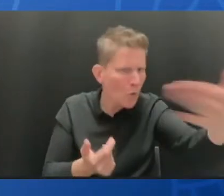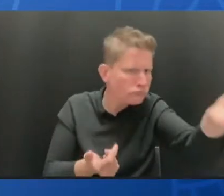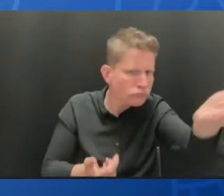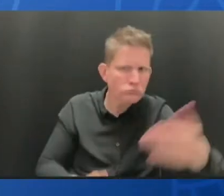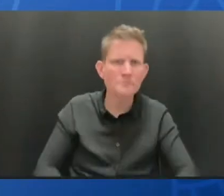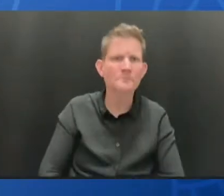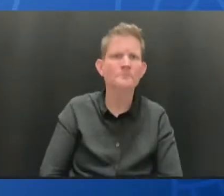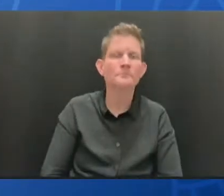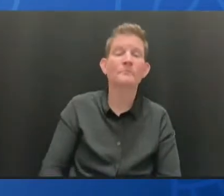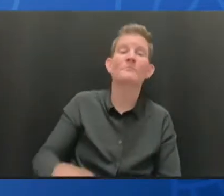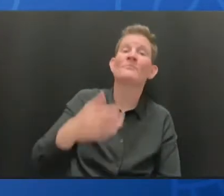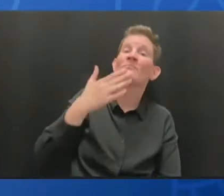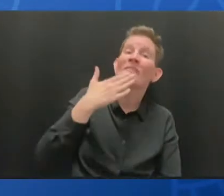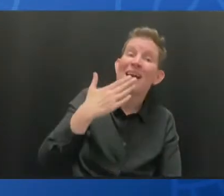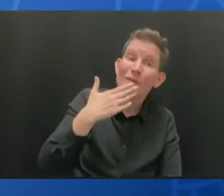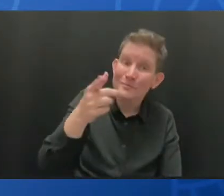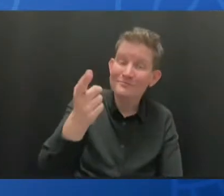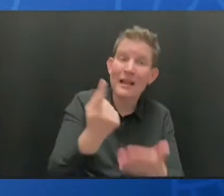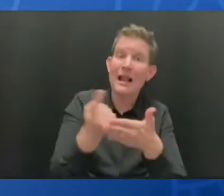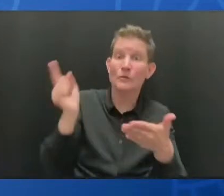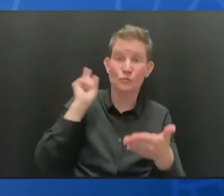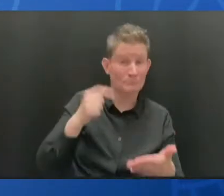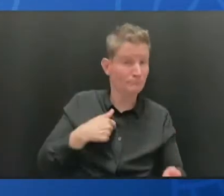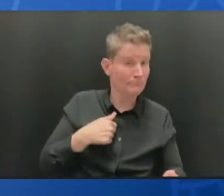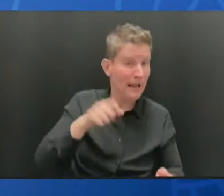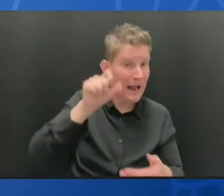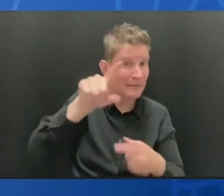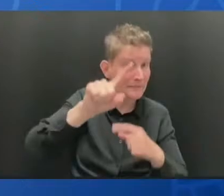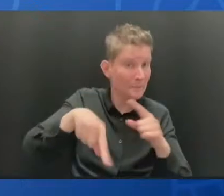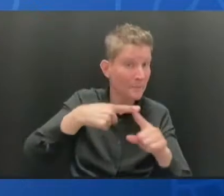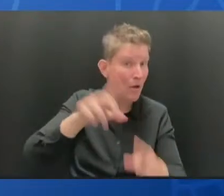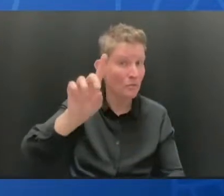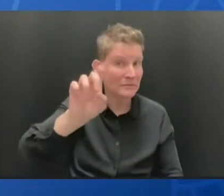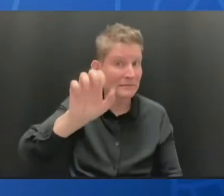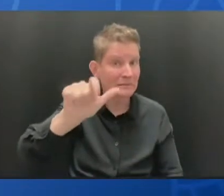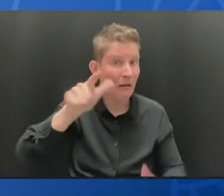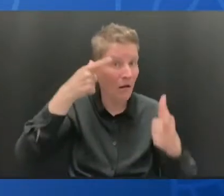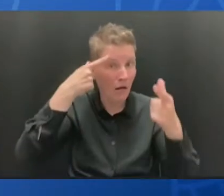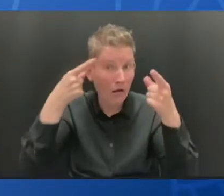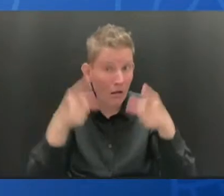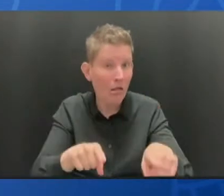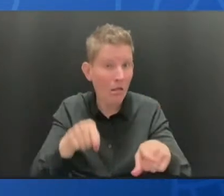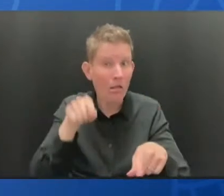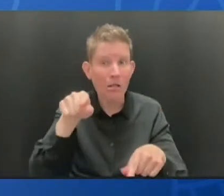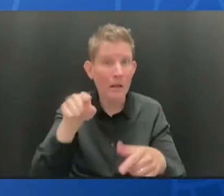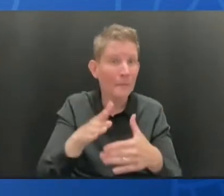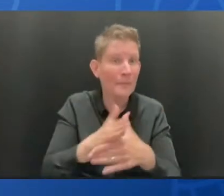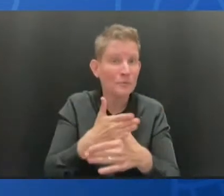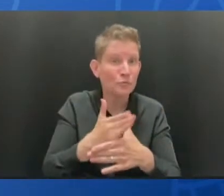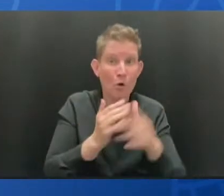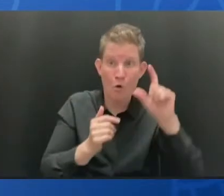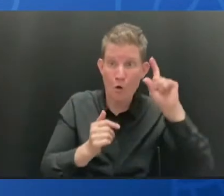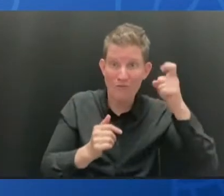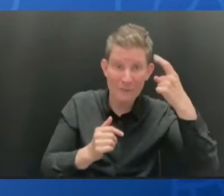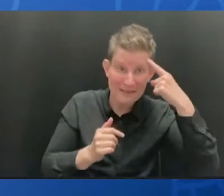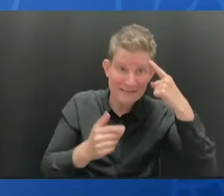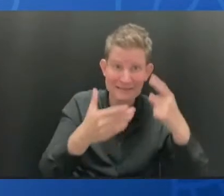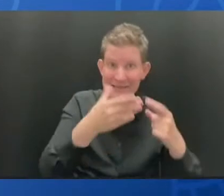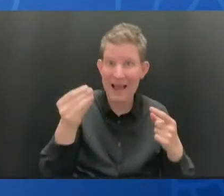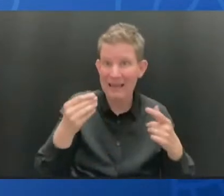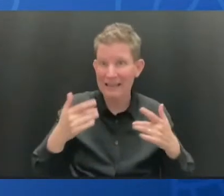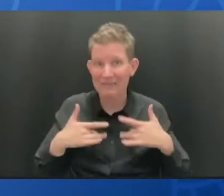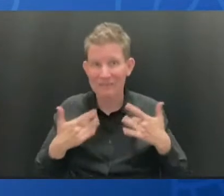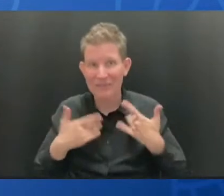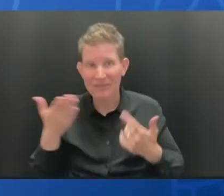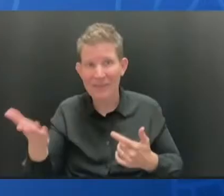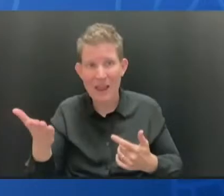question about the deals signed between the Kurdistan Region government and 2 U.S. firms. You know what? We need to turn his microphone